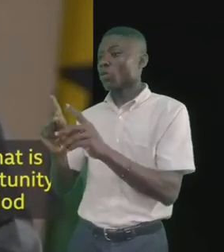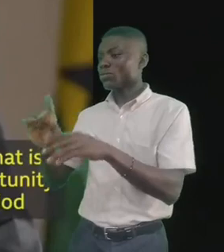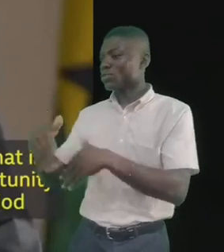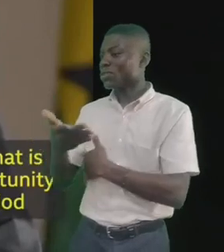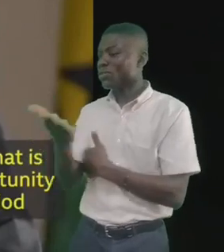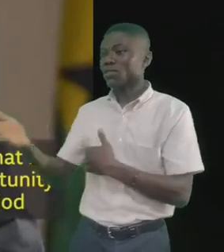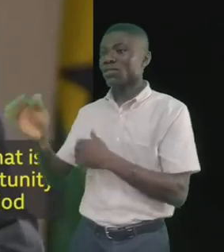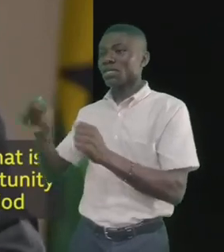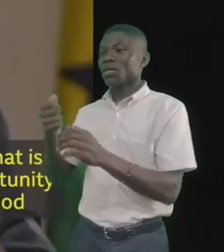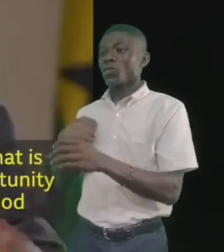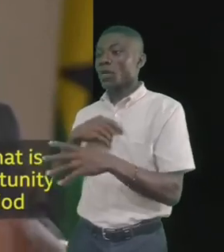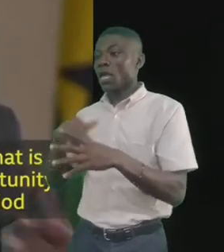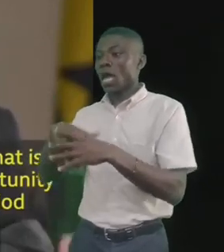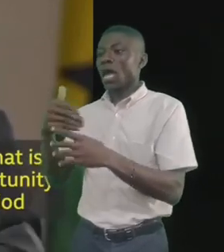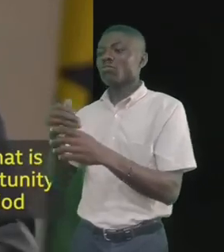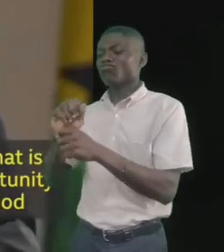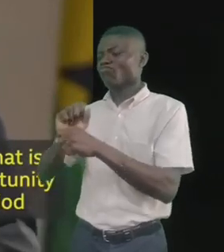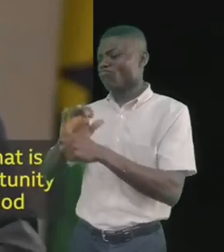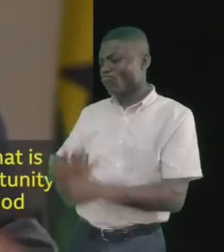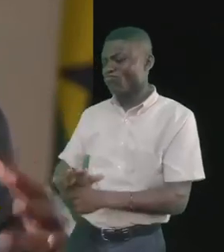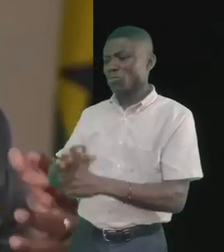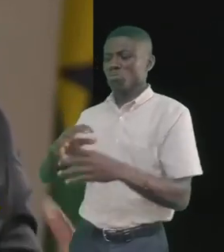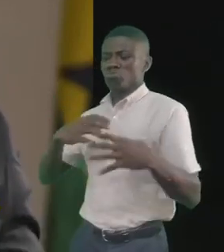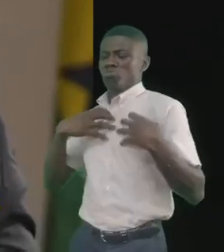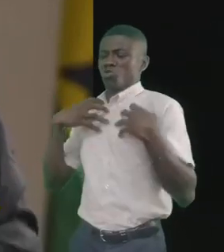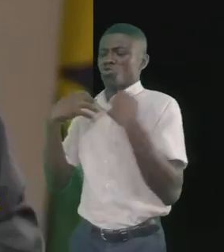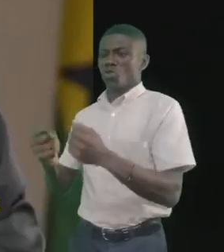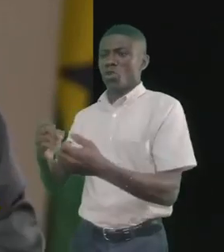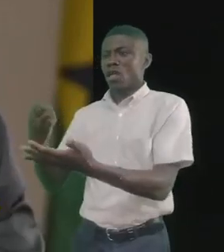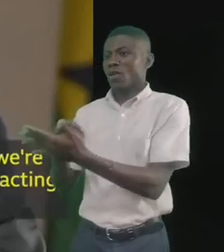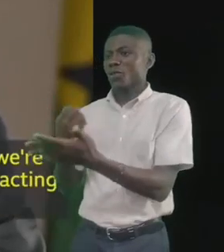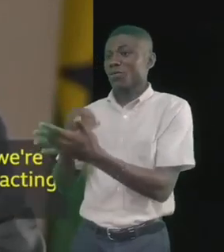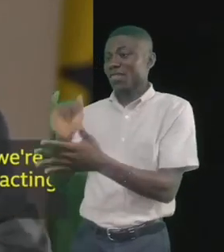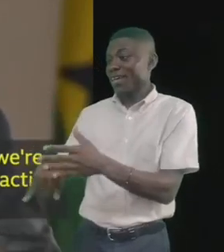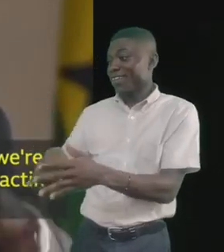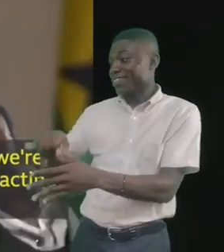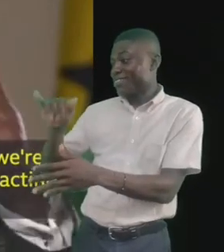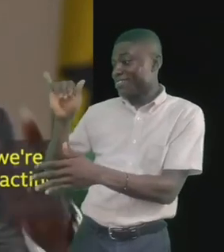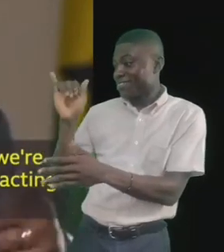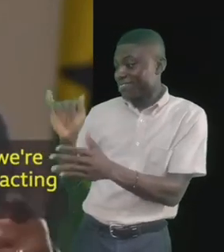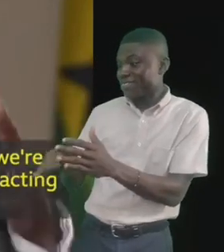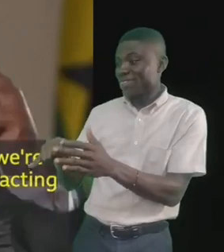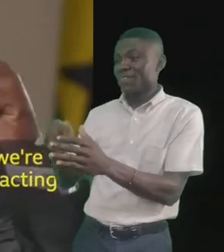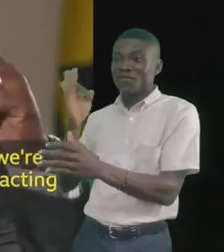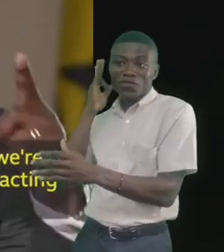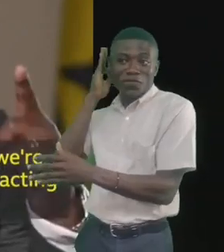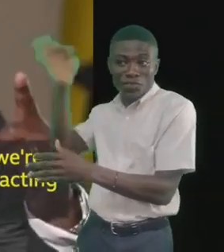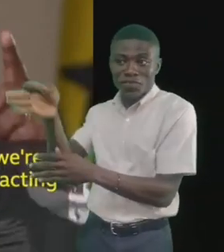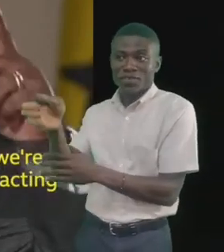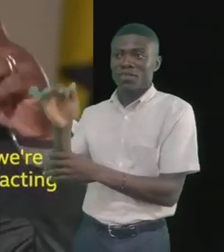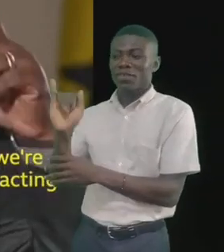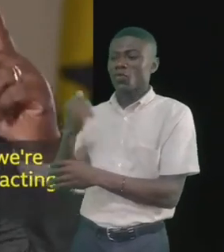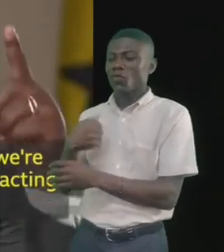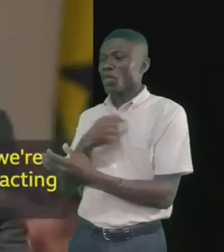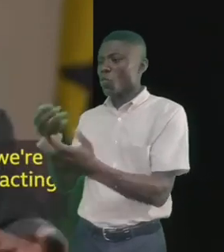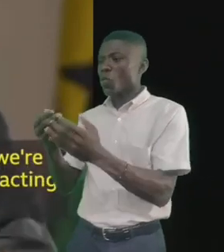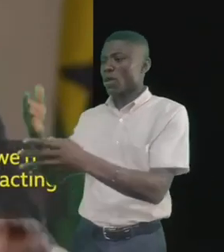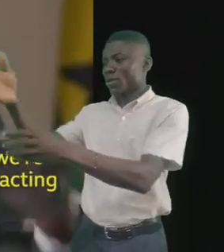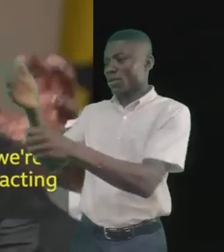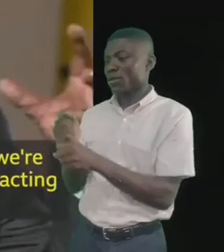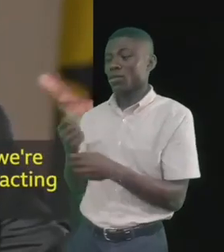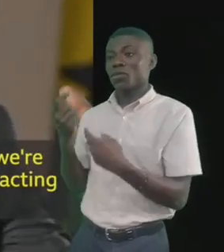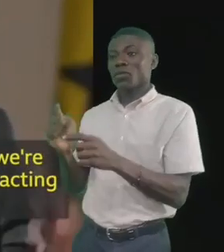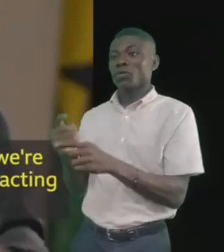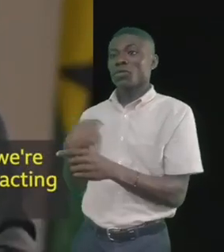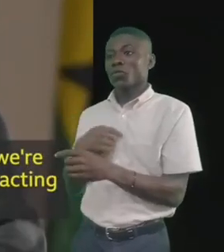us the opportunity to come out of this period a stronger economy. And it is that future that we're looking